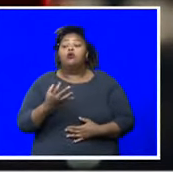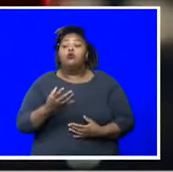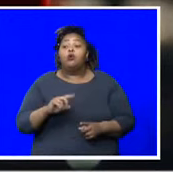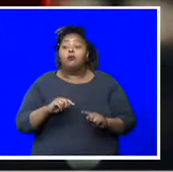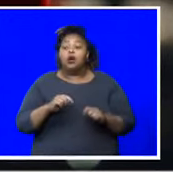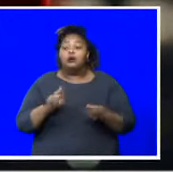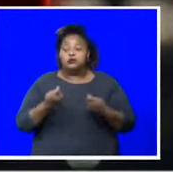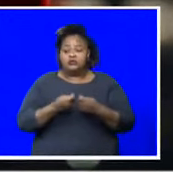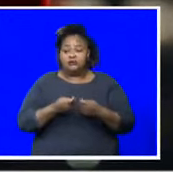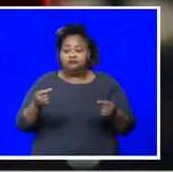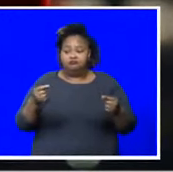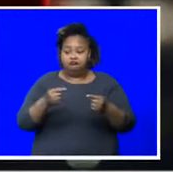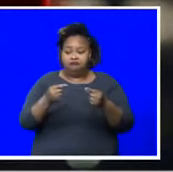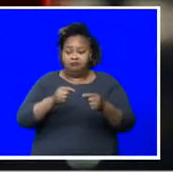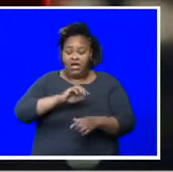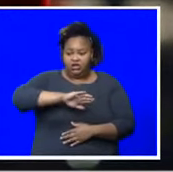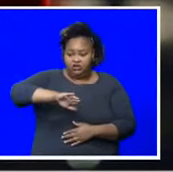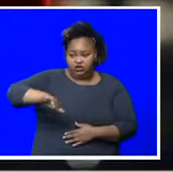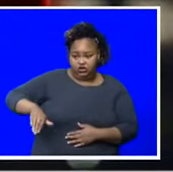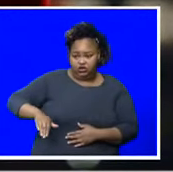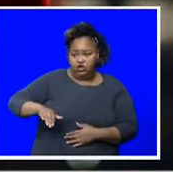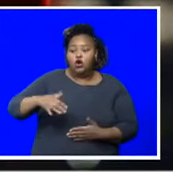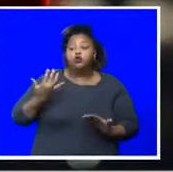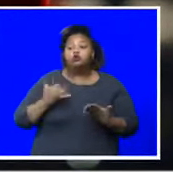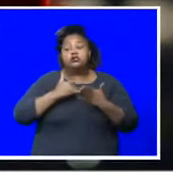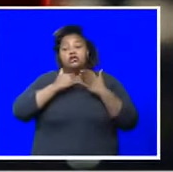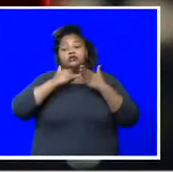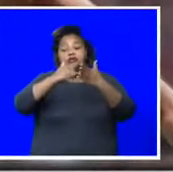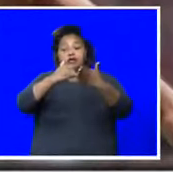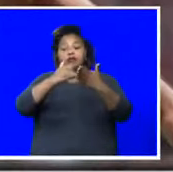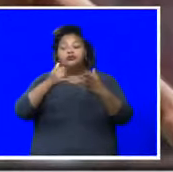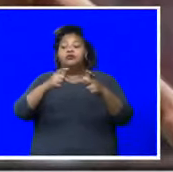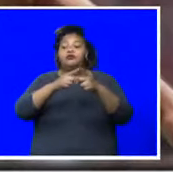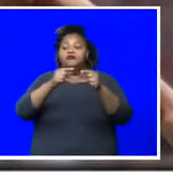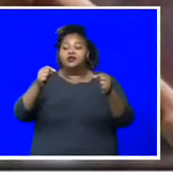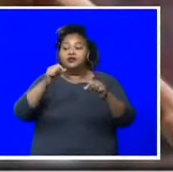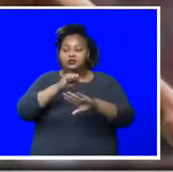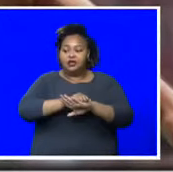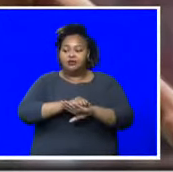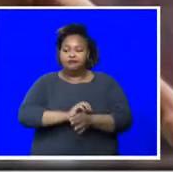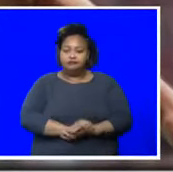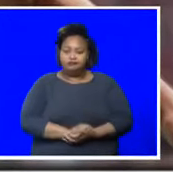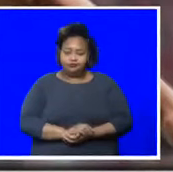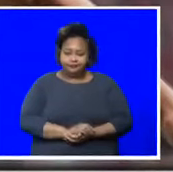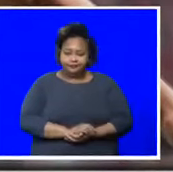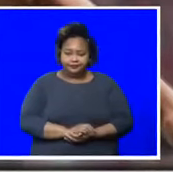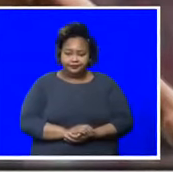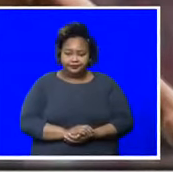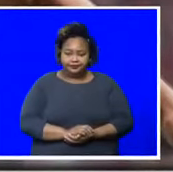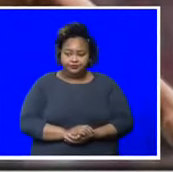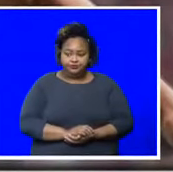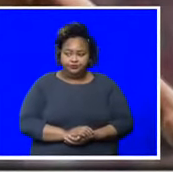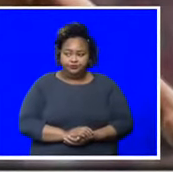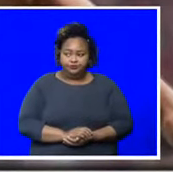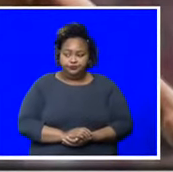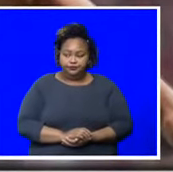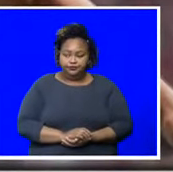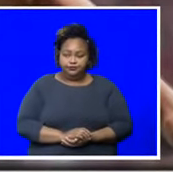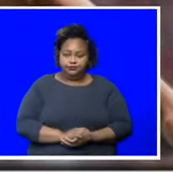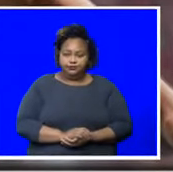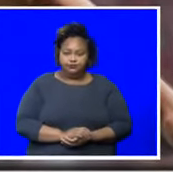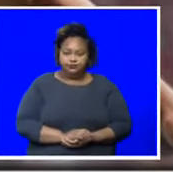TV kutemidlalo ngilinda Dlamini. Kanzombiki uhlanganisa uFabrice Msonera, titfombe tona, qhamuka ka-DW, VOA, na